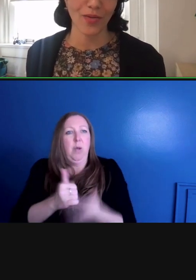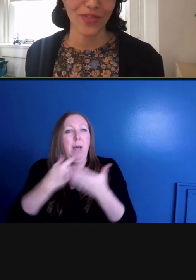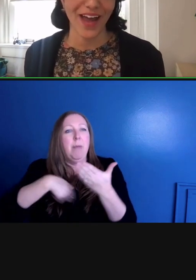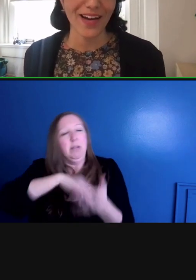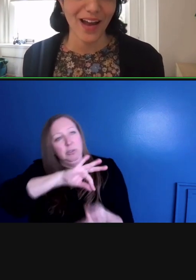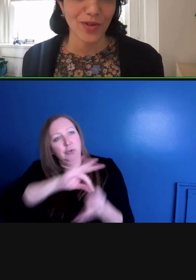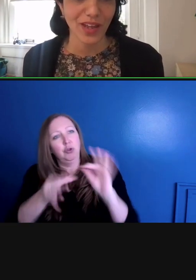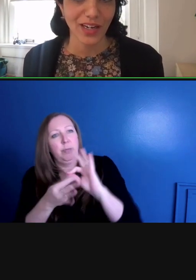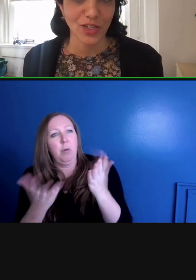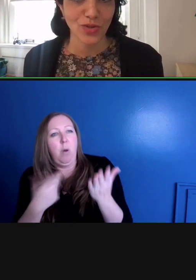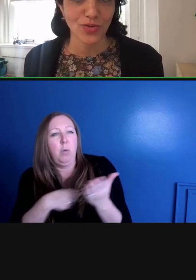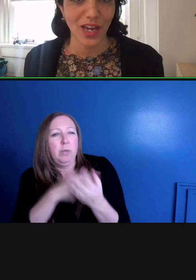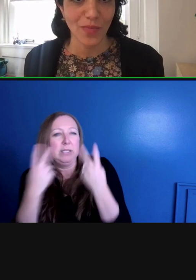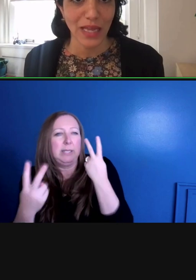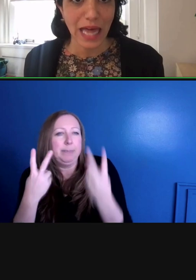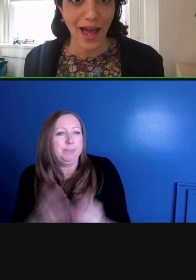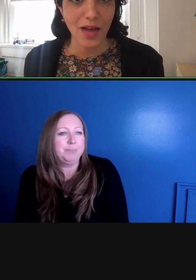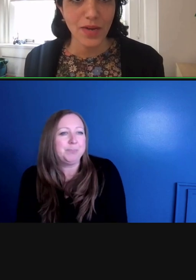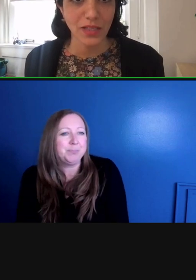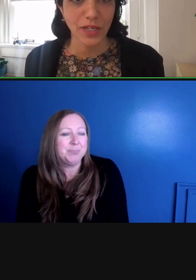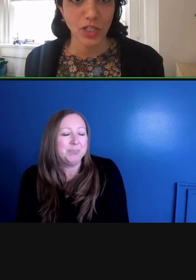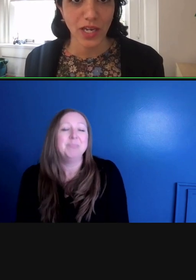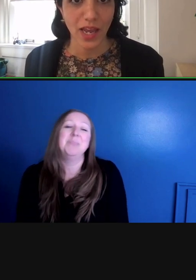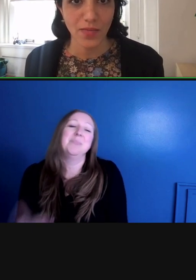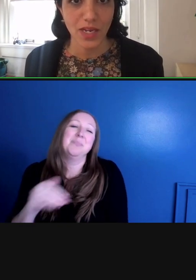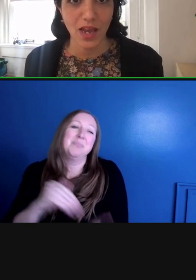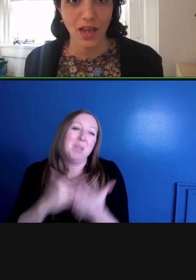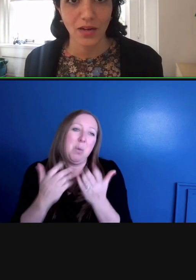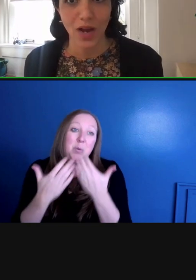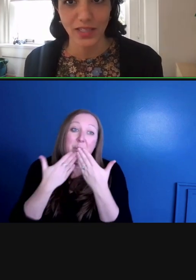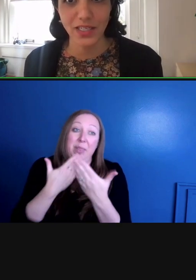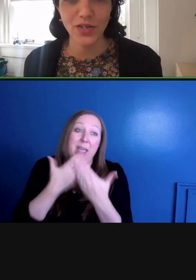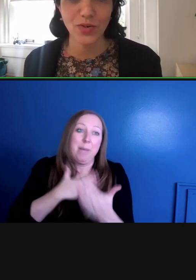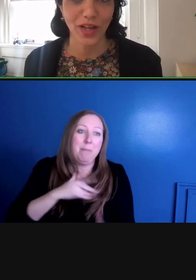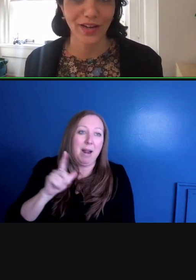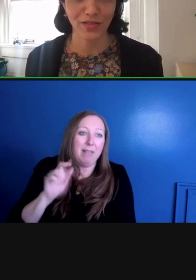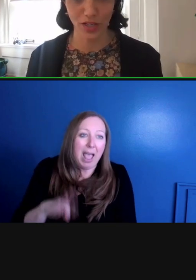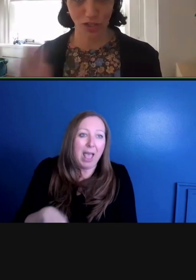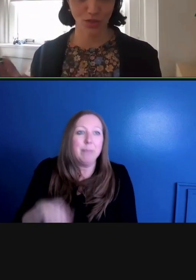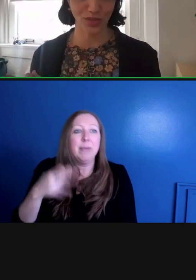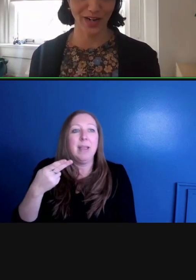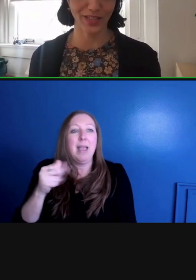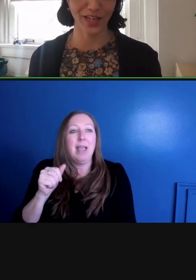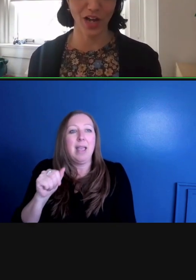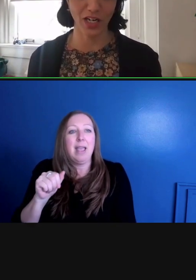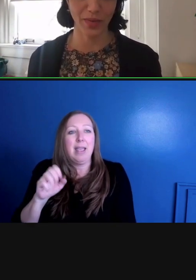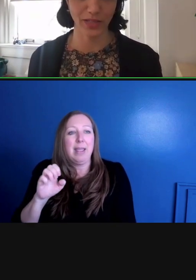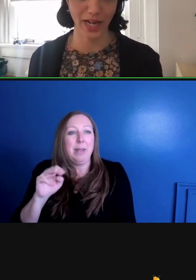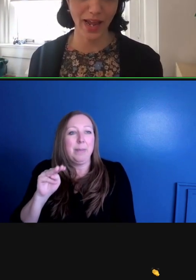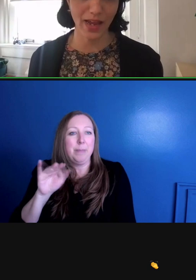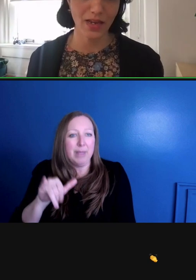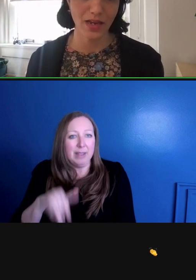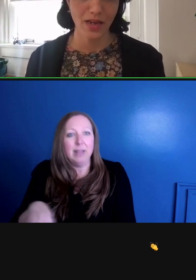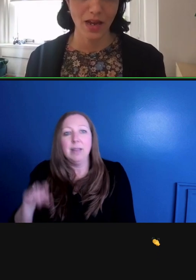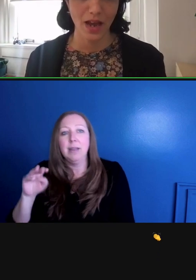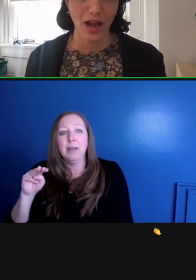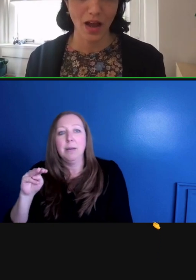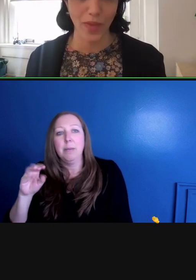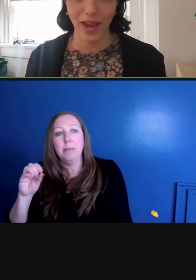So with that, I would like to thank my lab, especially Amy and Manasi, who led the 2 studies I talked about